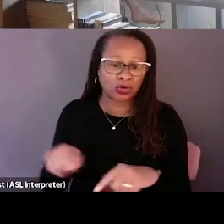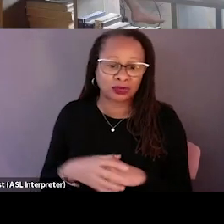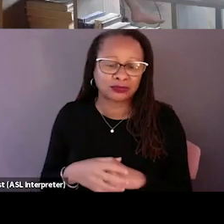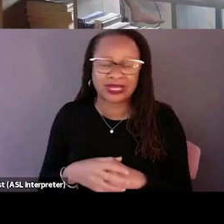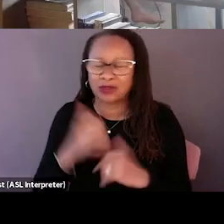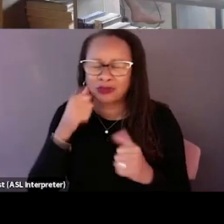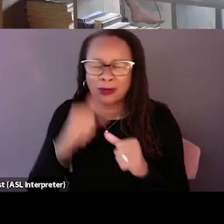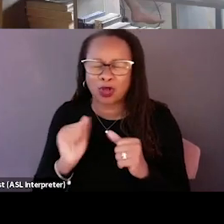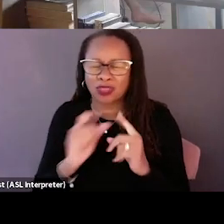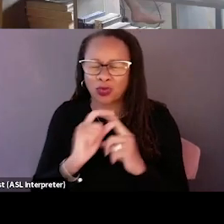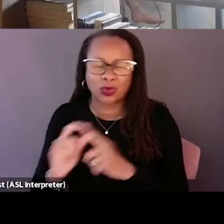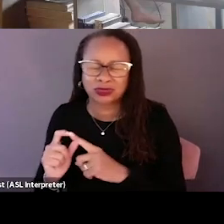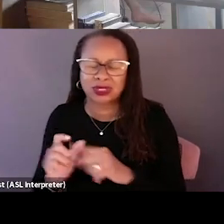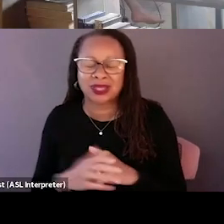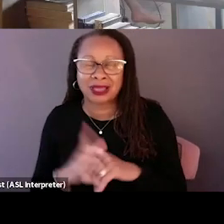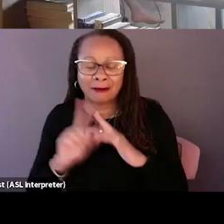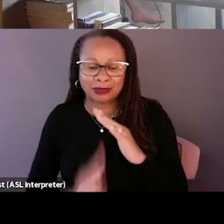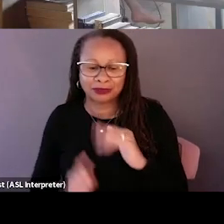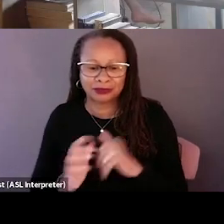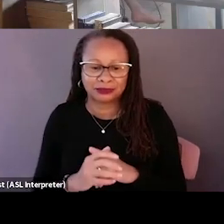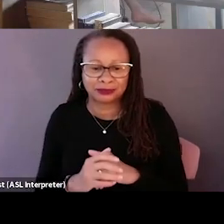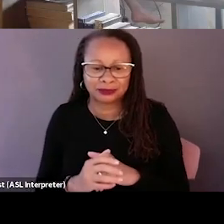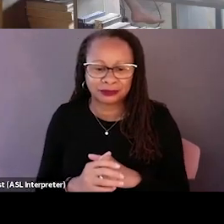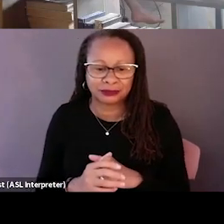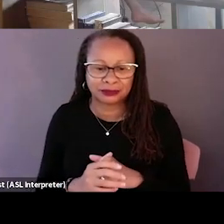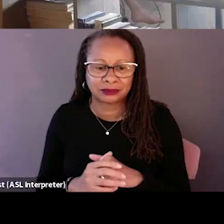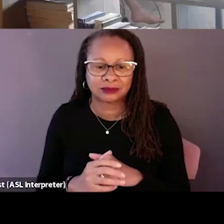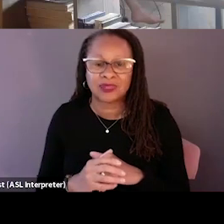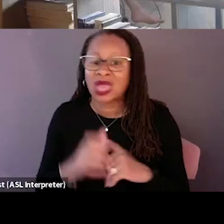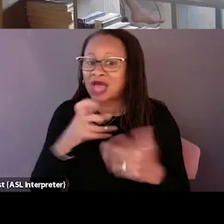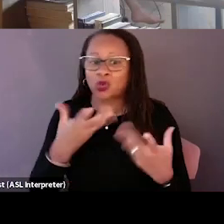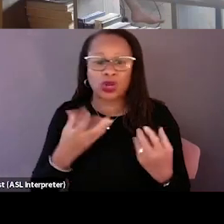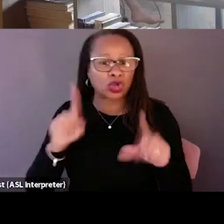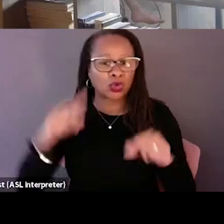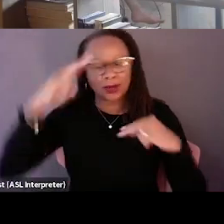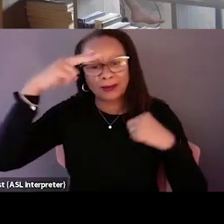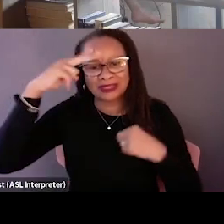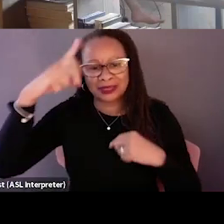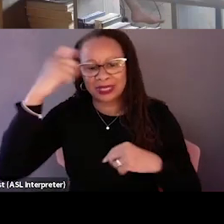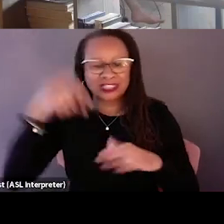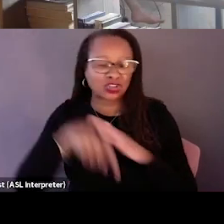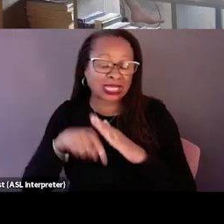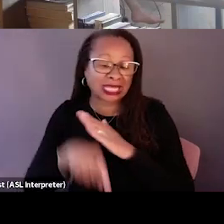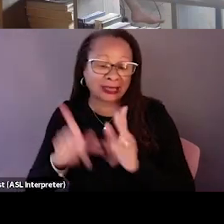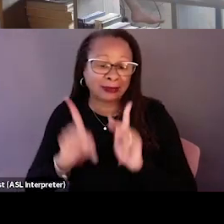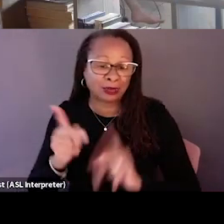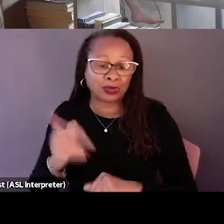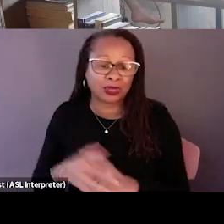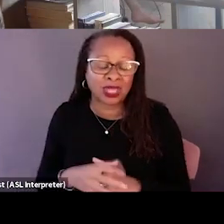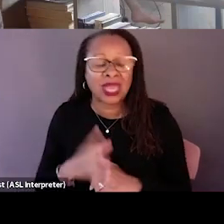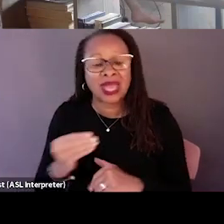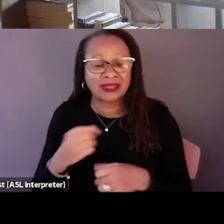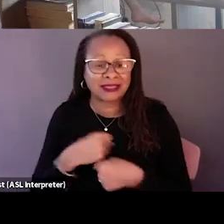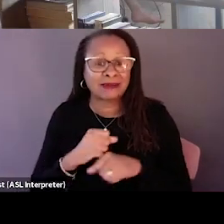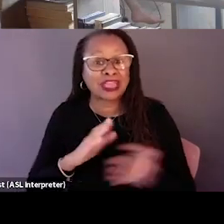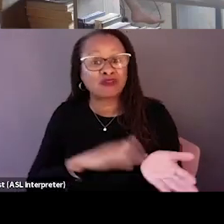of it's escaping me now. I don't want to go to Mexico because they're killing people and they make a